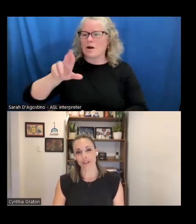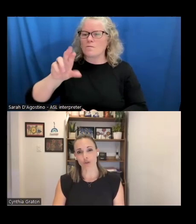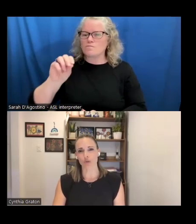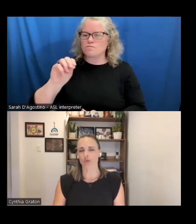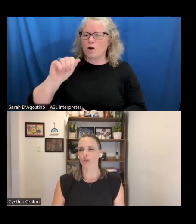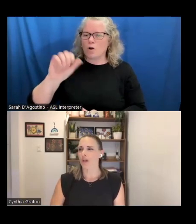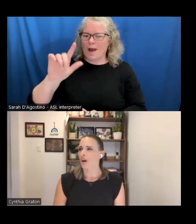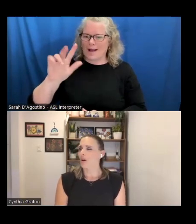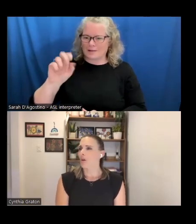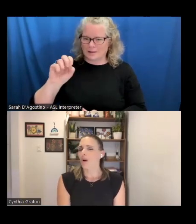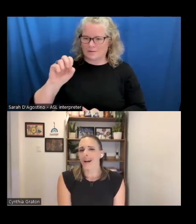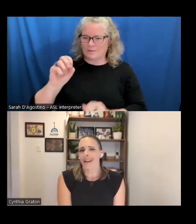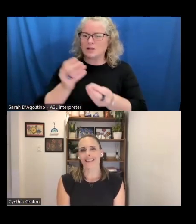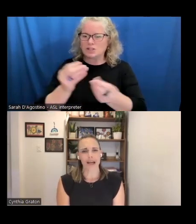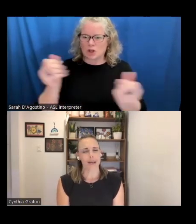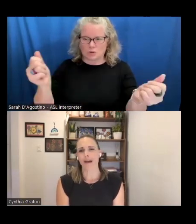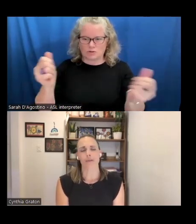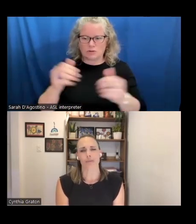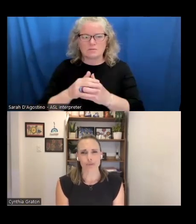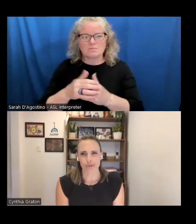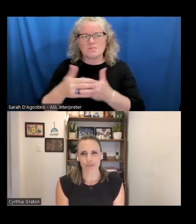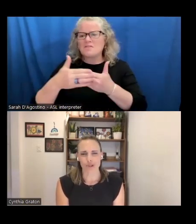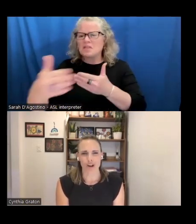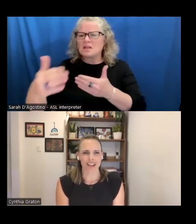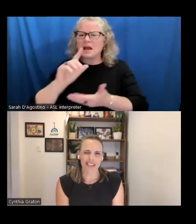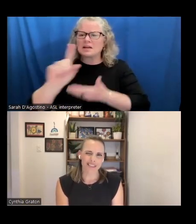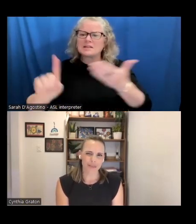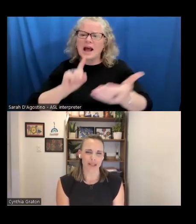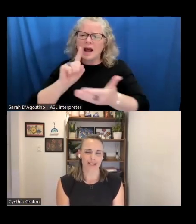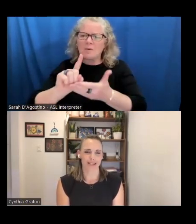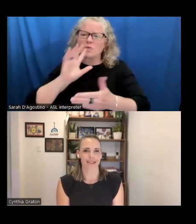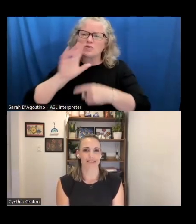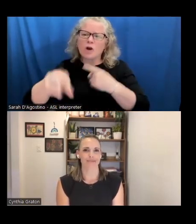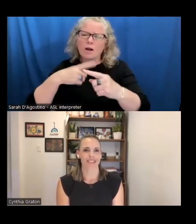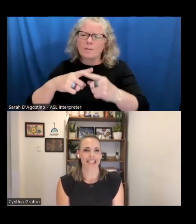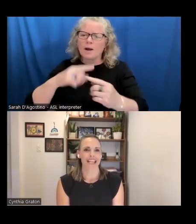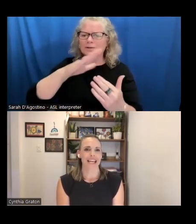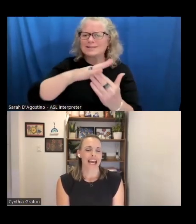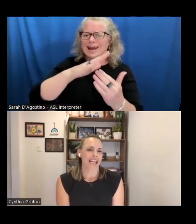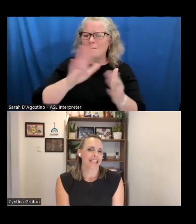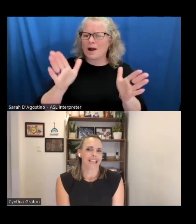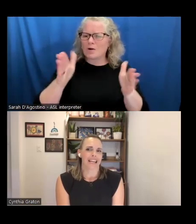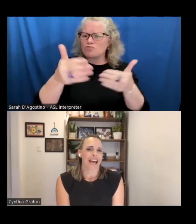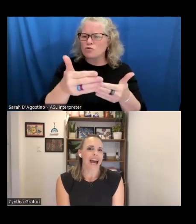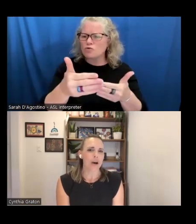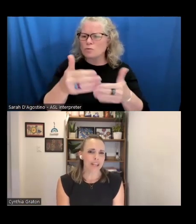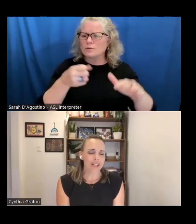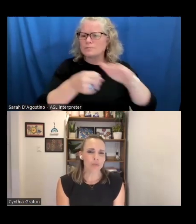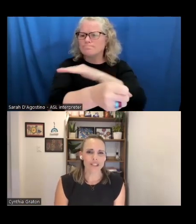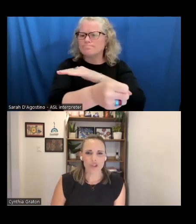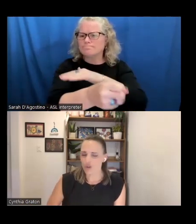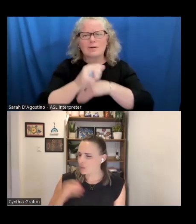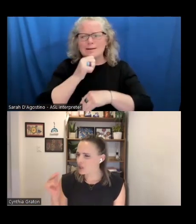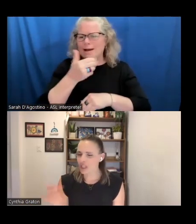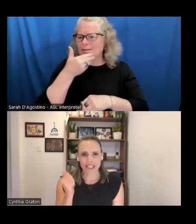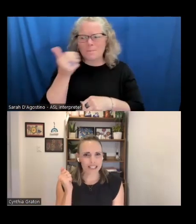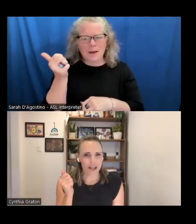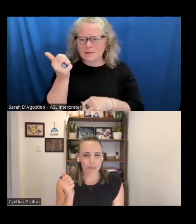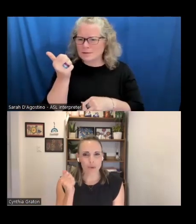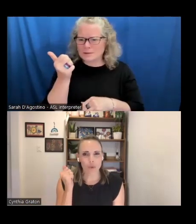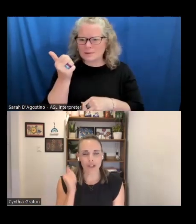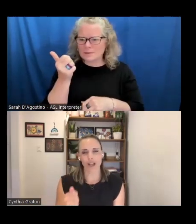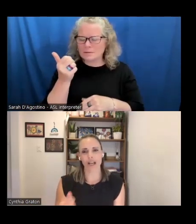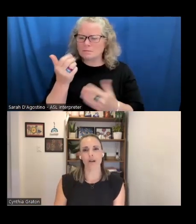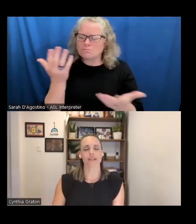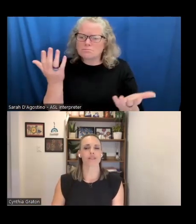dig into why timeout rooms are not the best, and how can we switch things